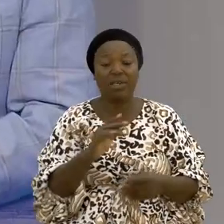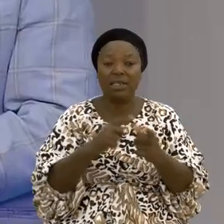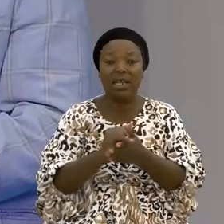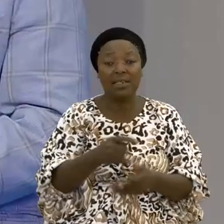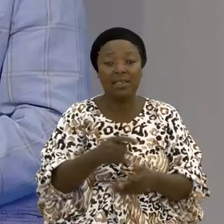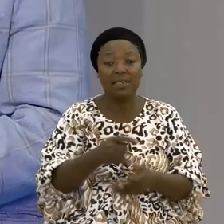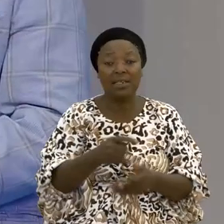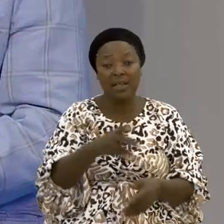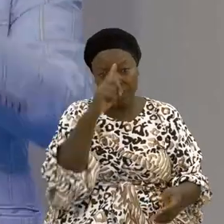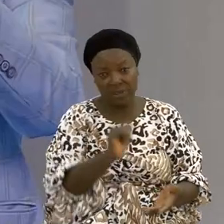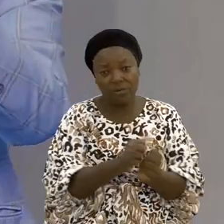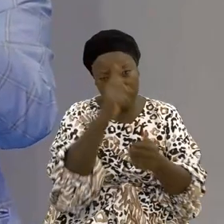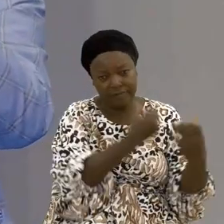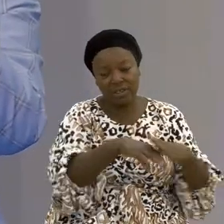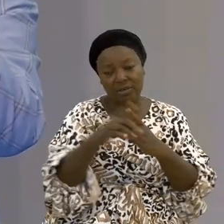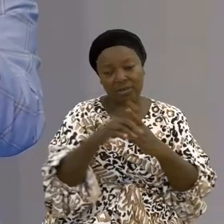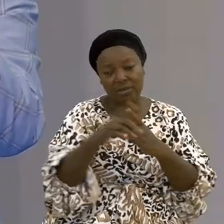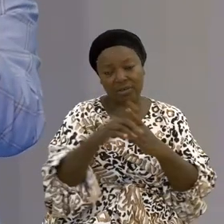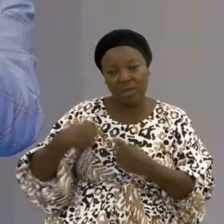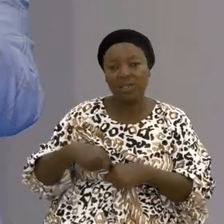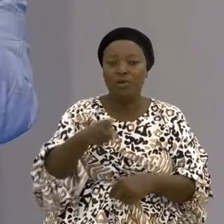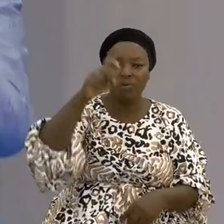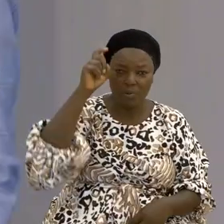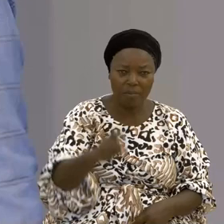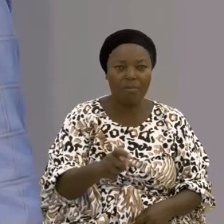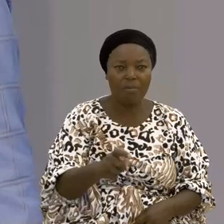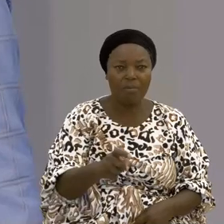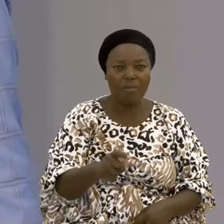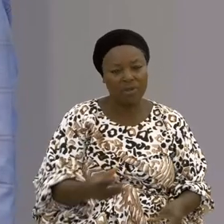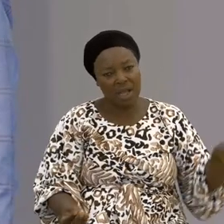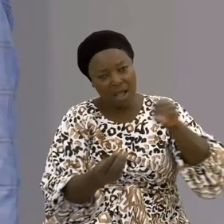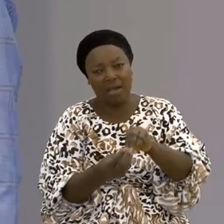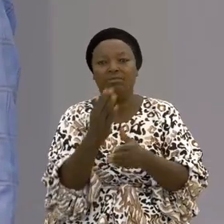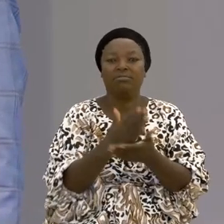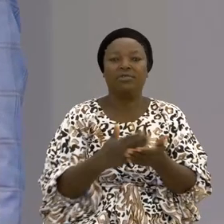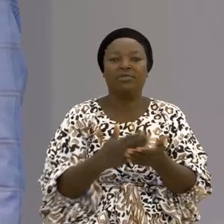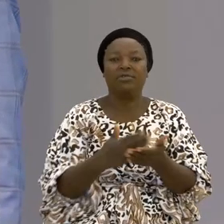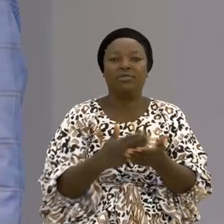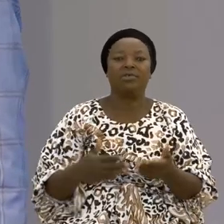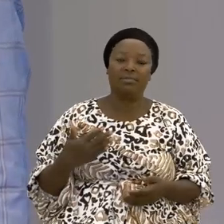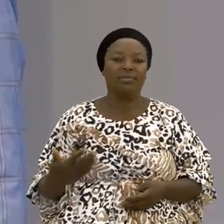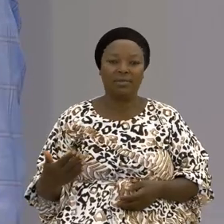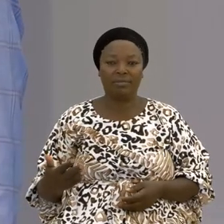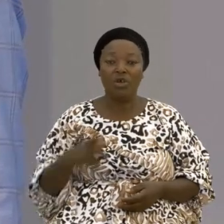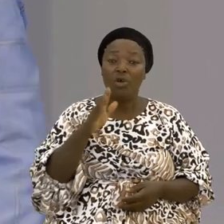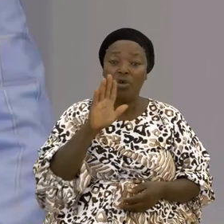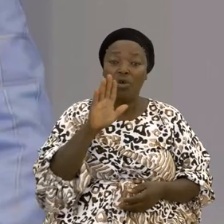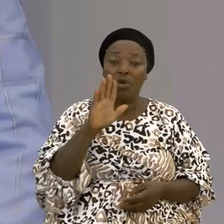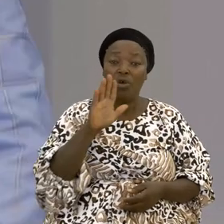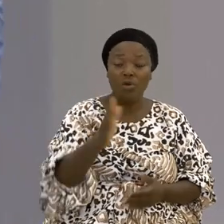in your heart, you must have something. Amen. Your desire will